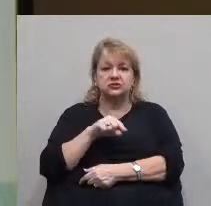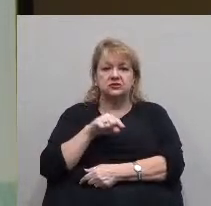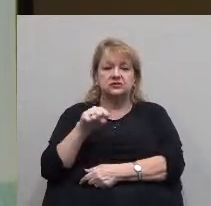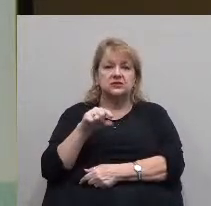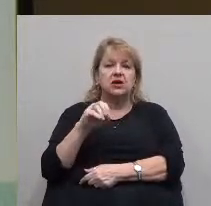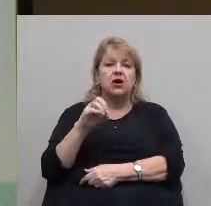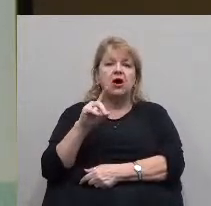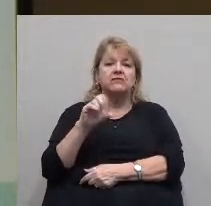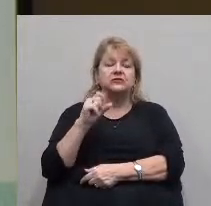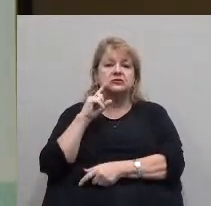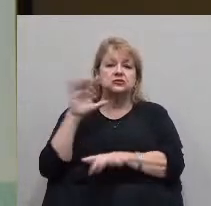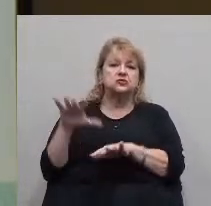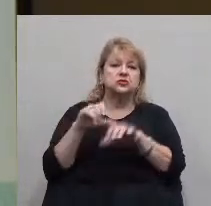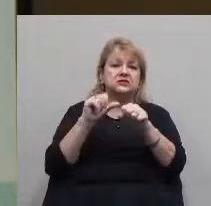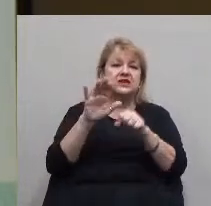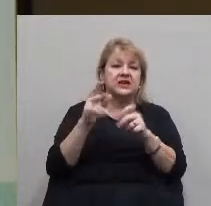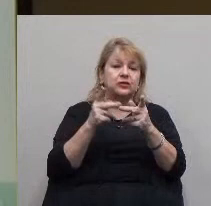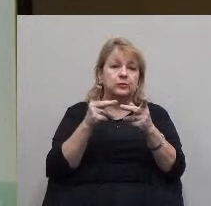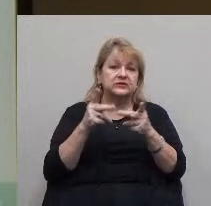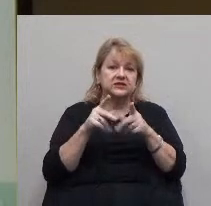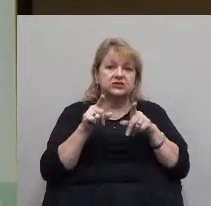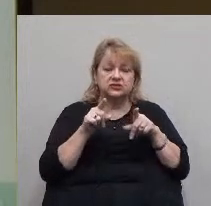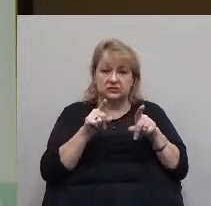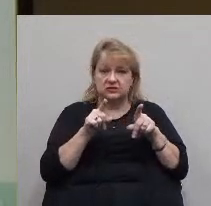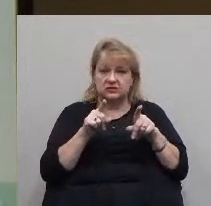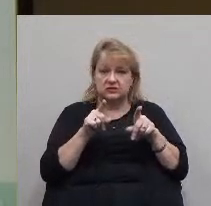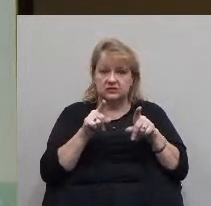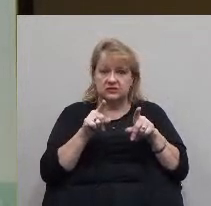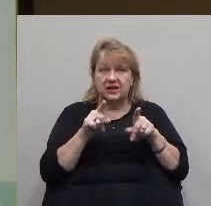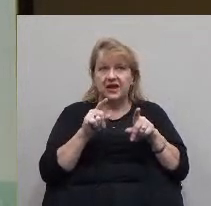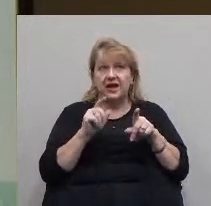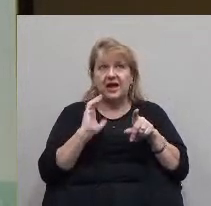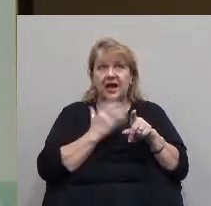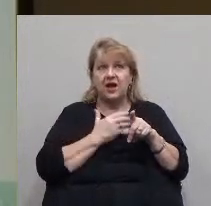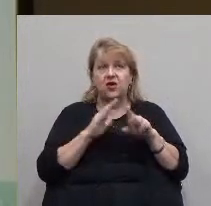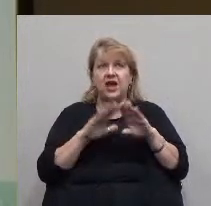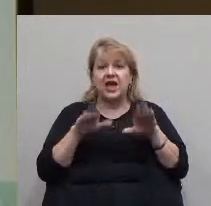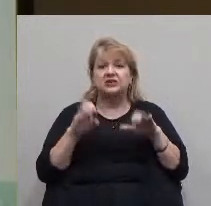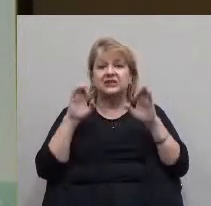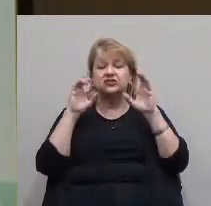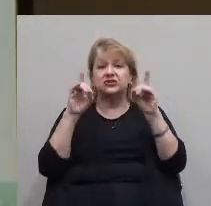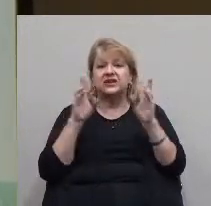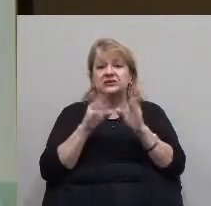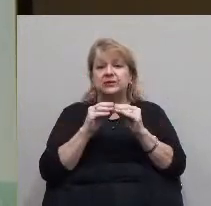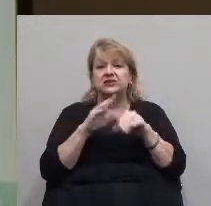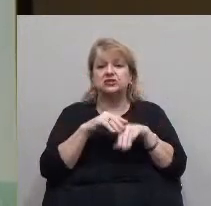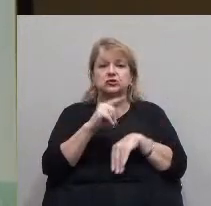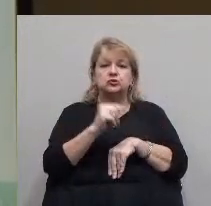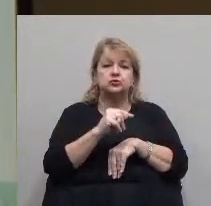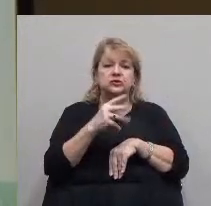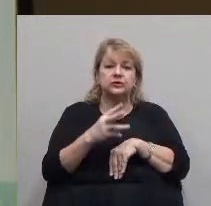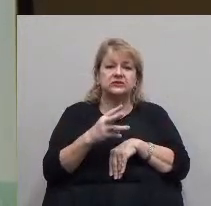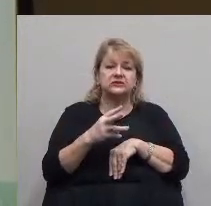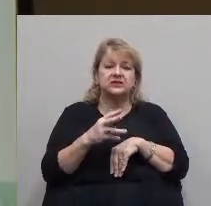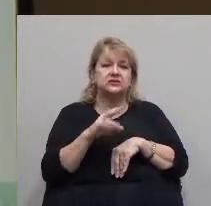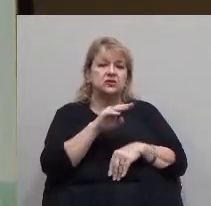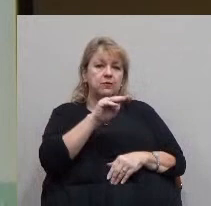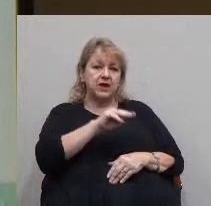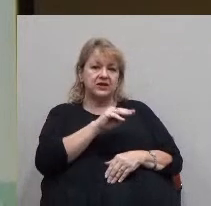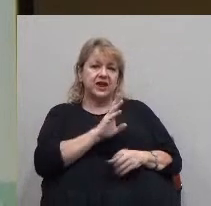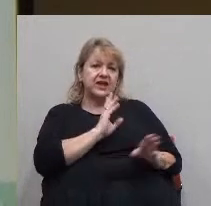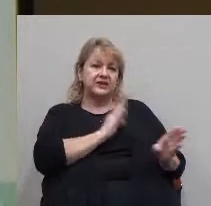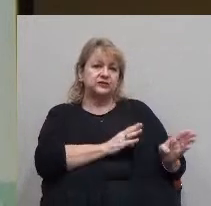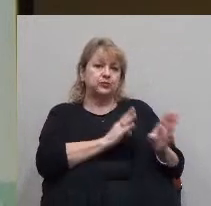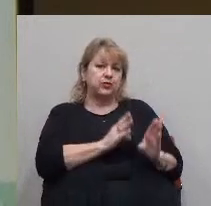officers will take positions. Usually our House Education Committees are on Tuesdays and Wednesdays, so that Monday is to prep